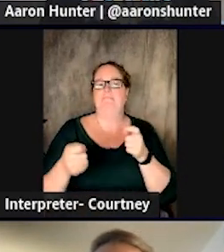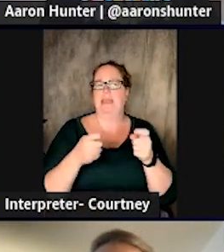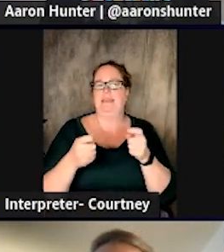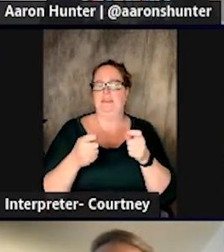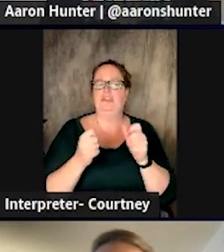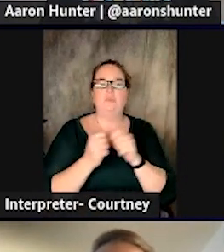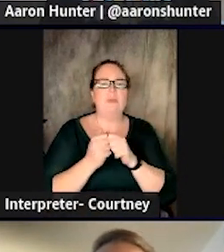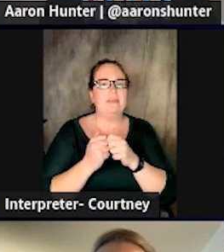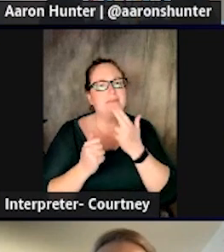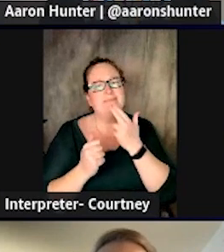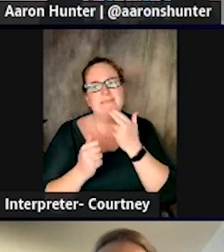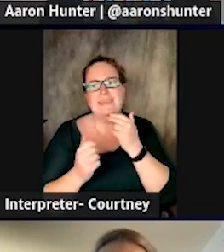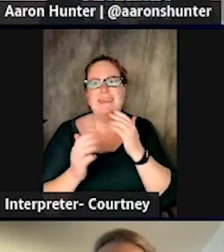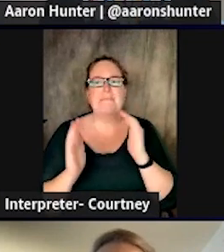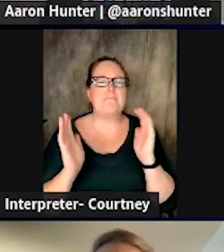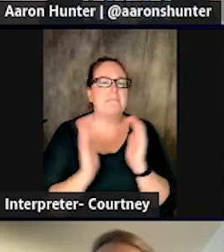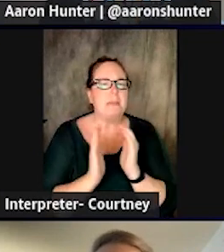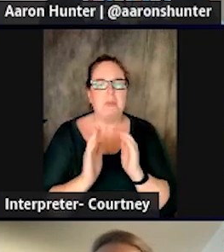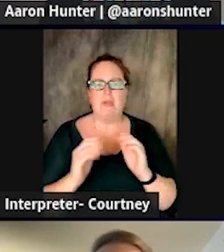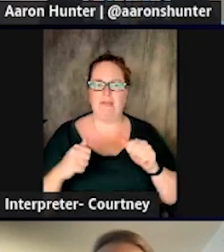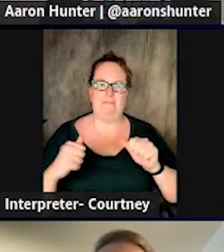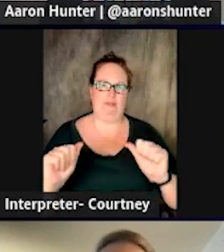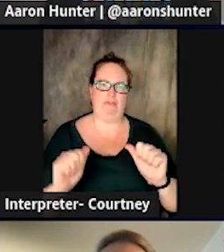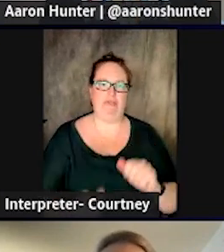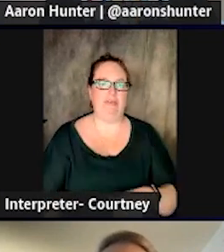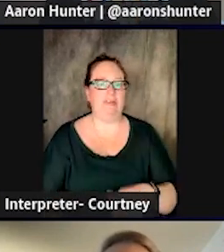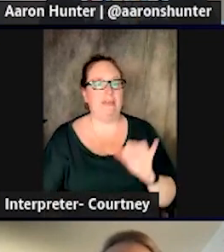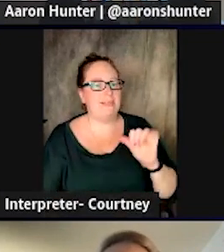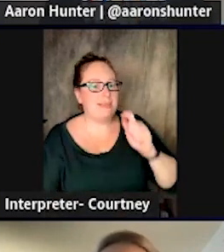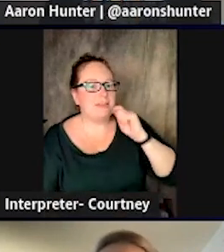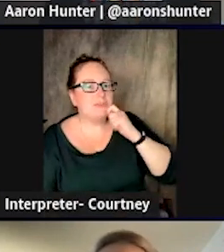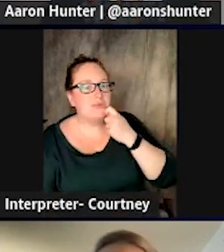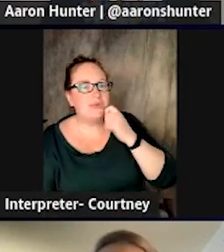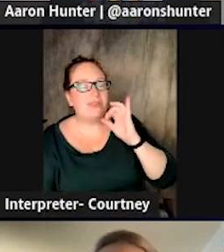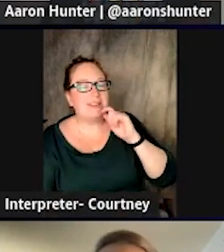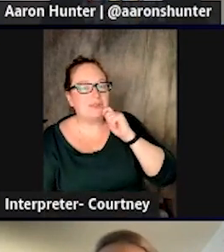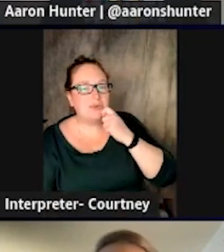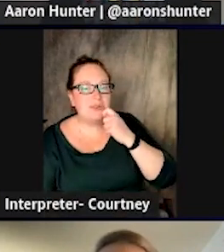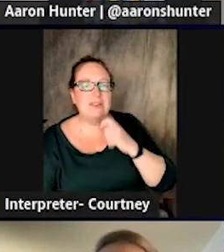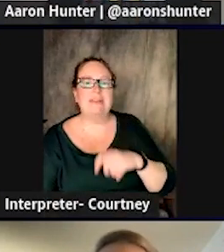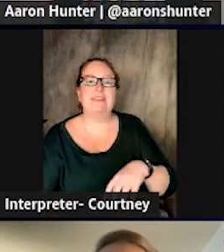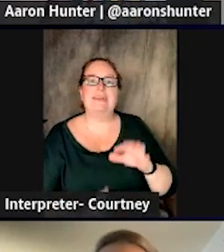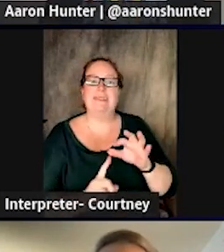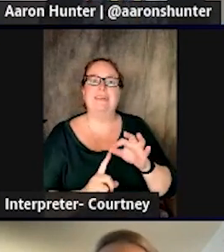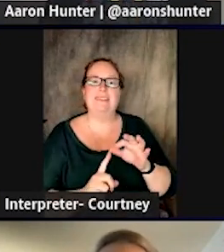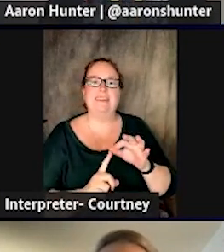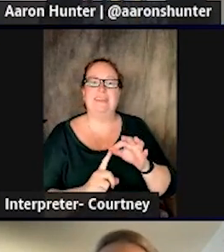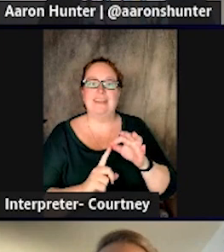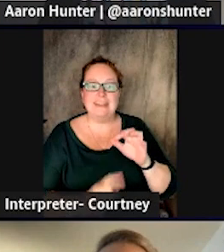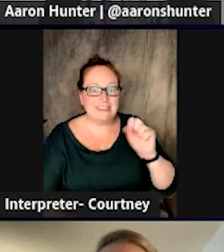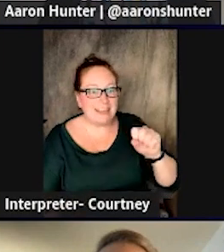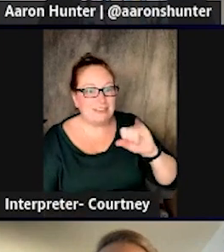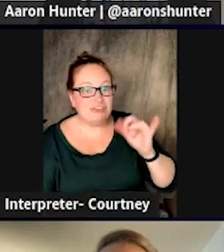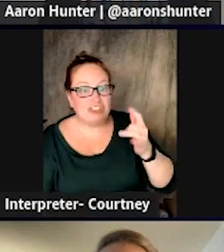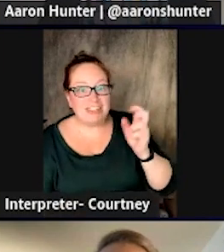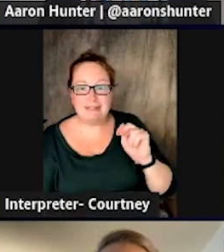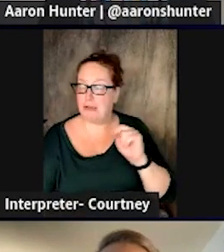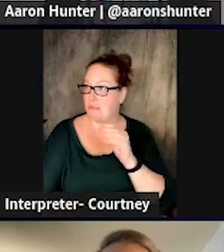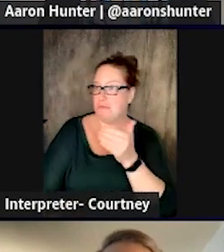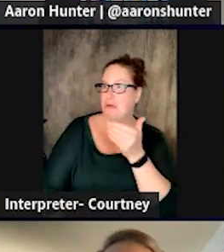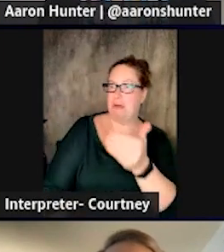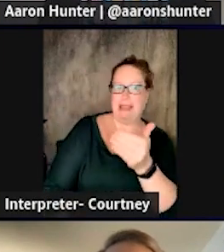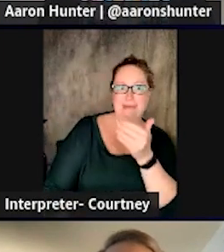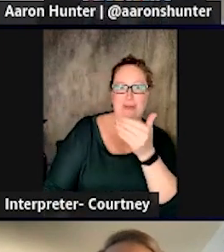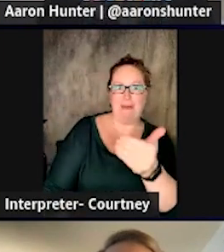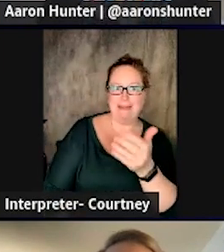as effort as possible on their end. That's super cool. And yeah. Let's say, like, once they get this data, sorry, go ahead, Jillian. Oh, no, go ahead. And then I'll